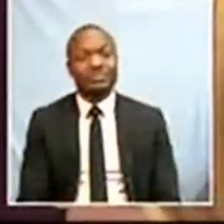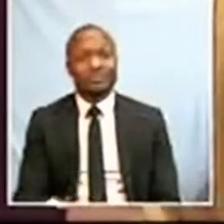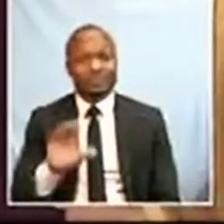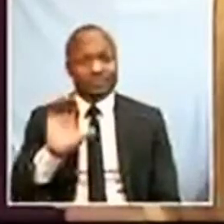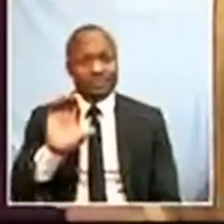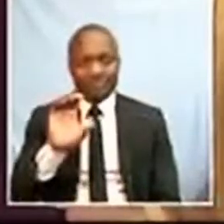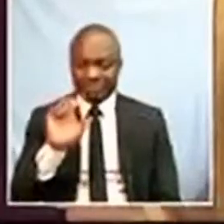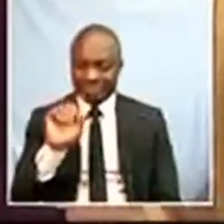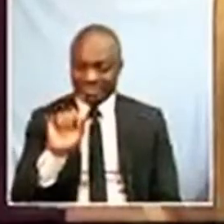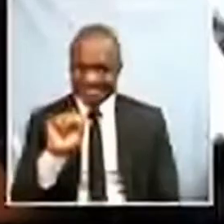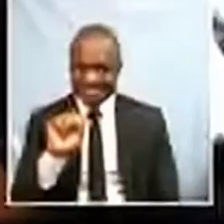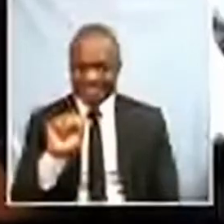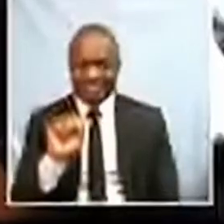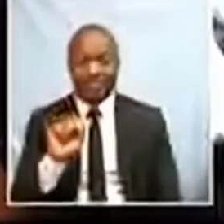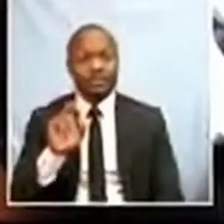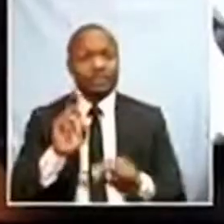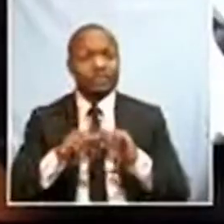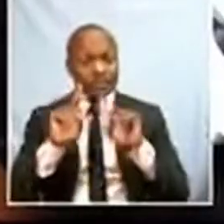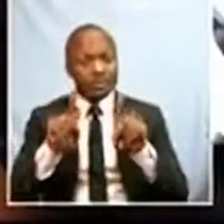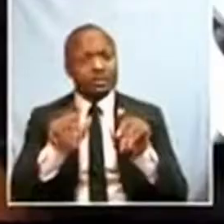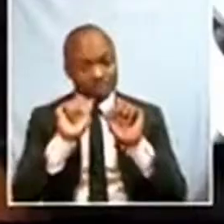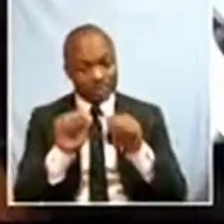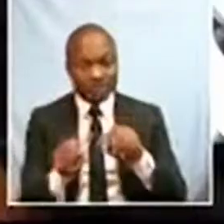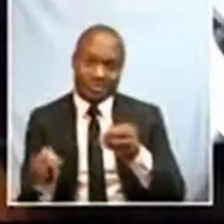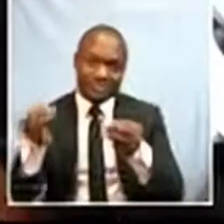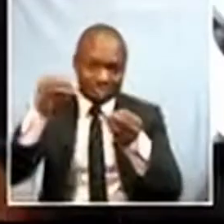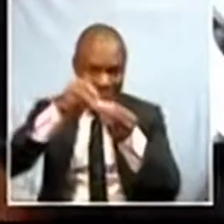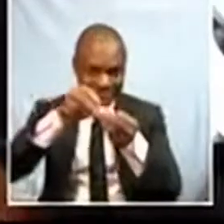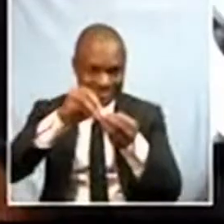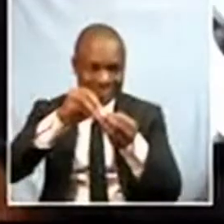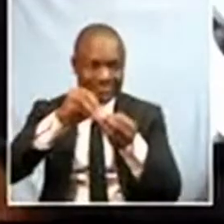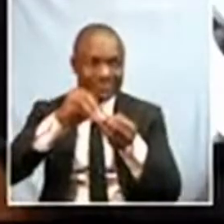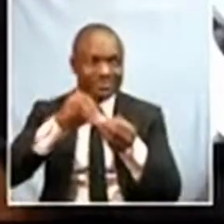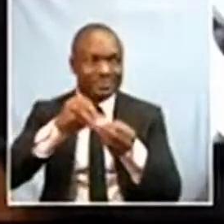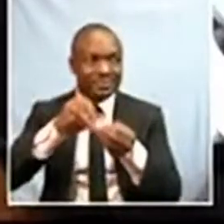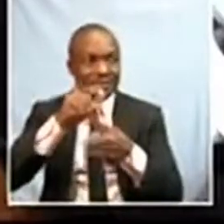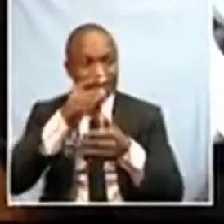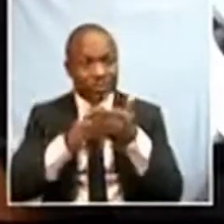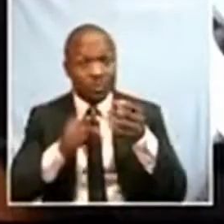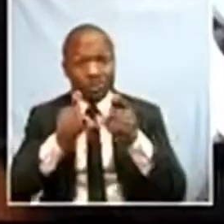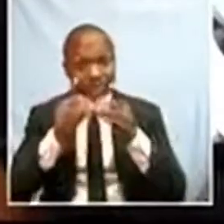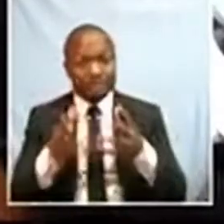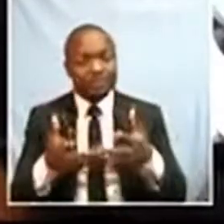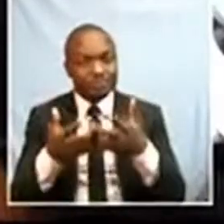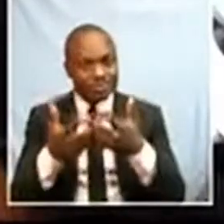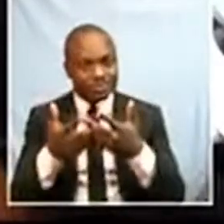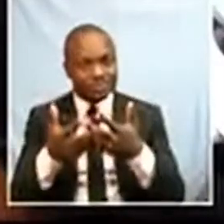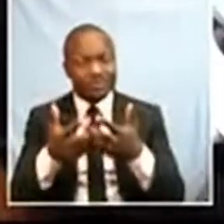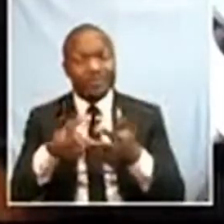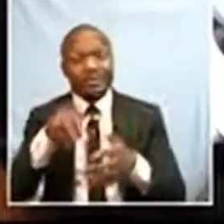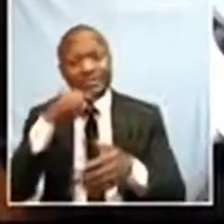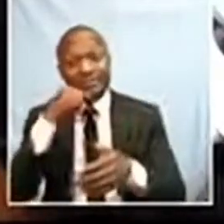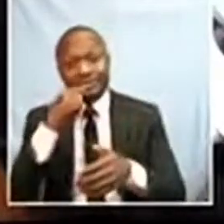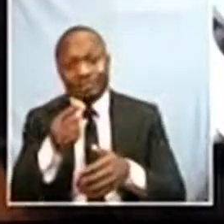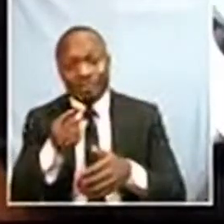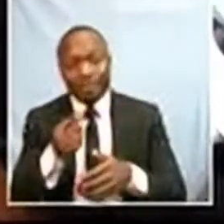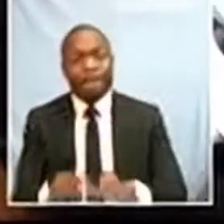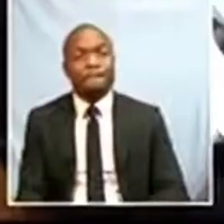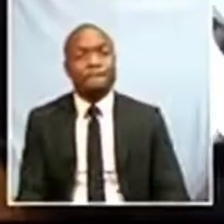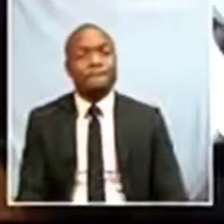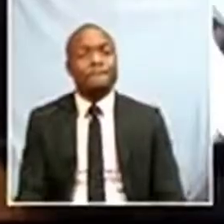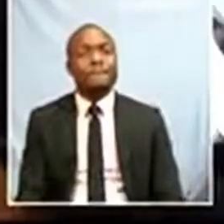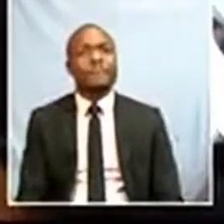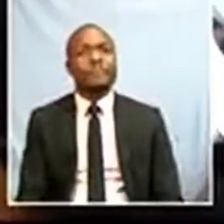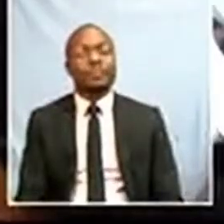yes. Chair, let me add on what Director Engineering is reporting,